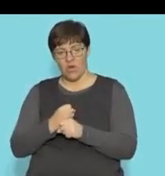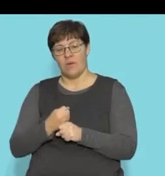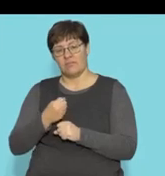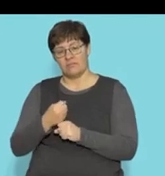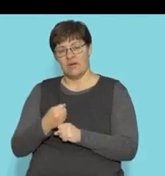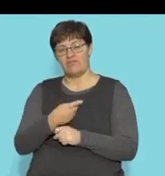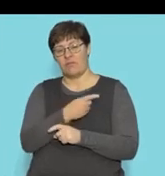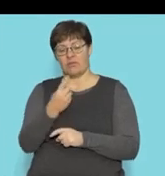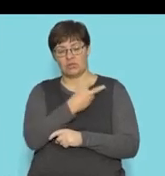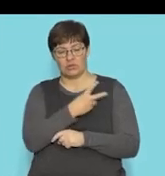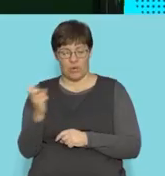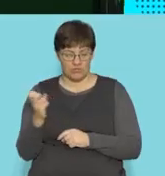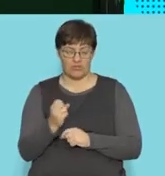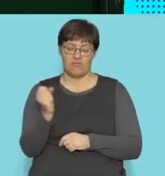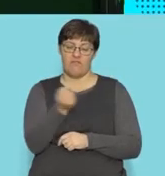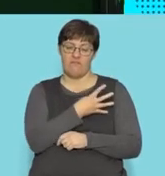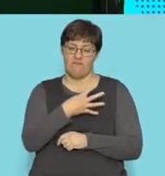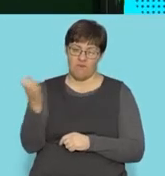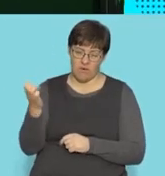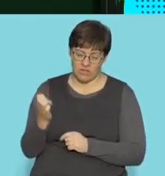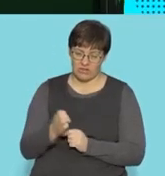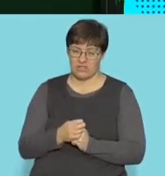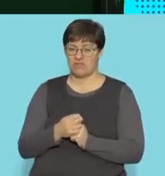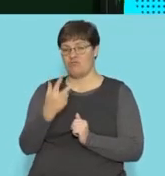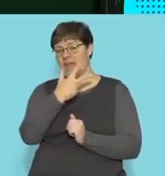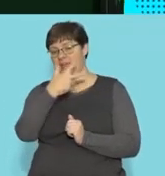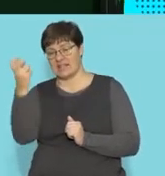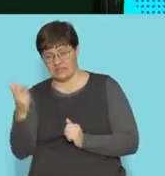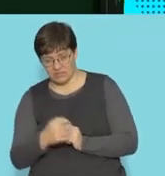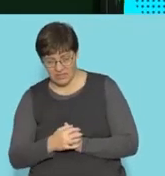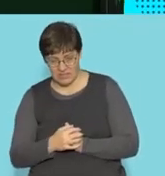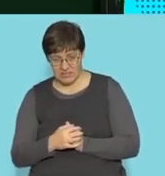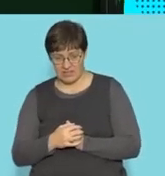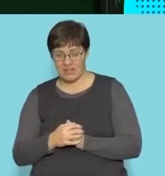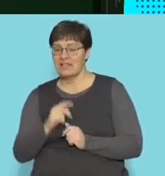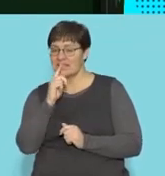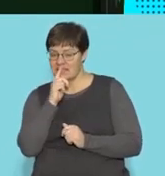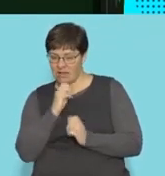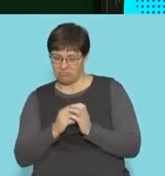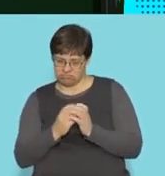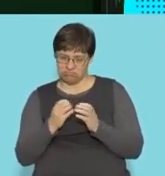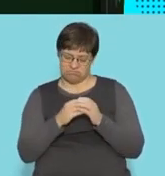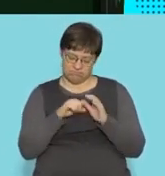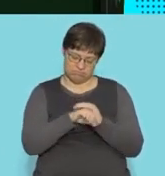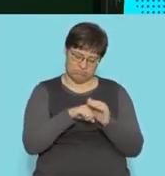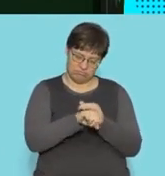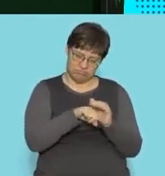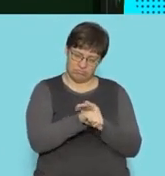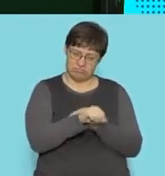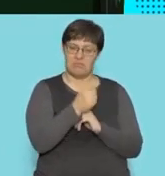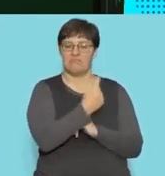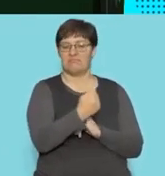from 200 females to 400 to 800, we're going to see that there is an